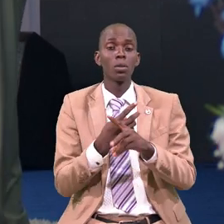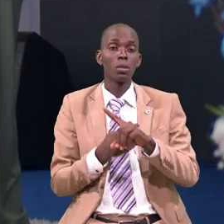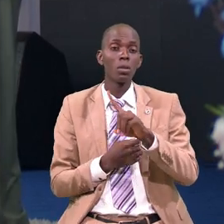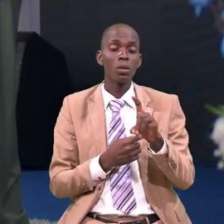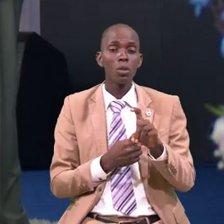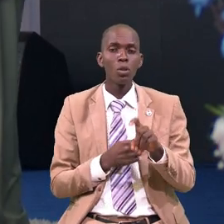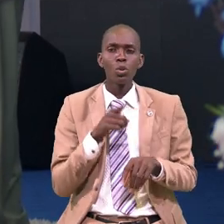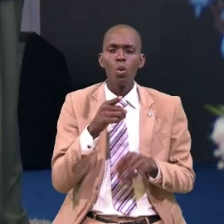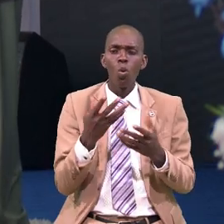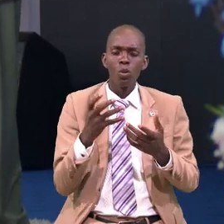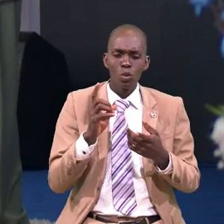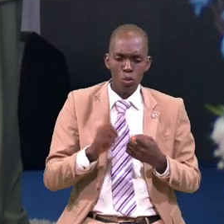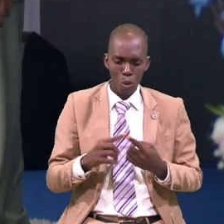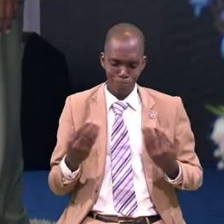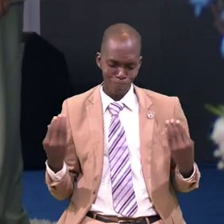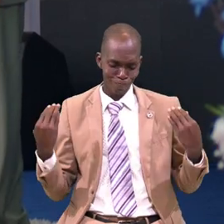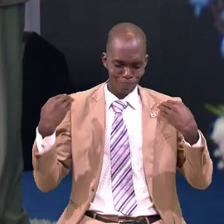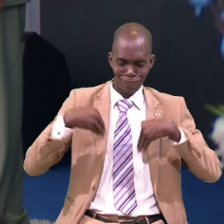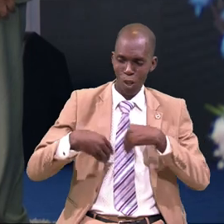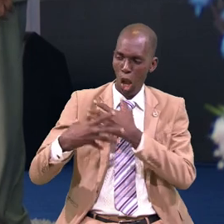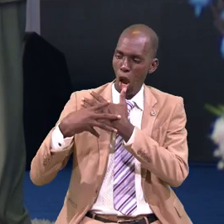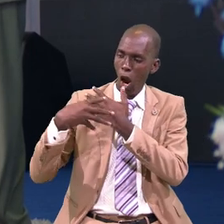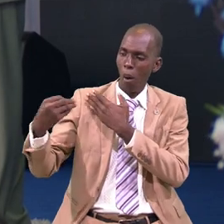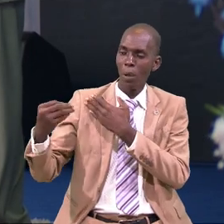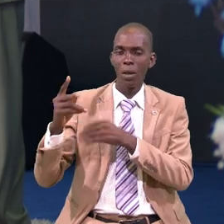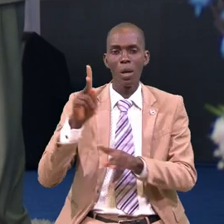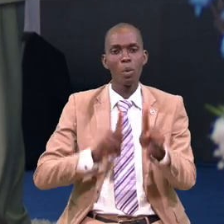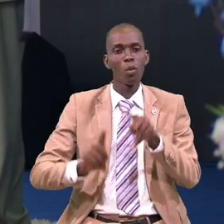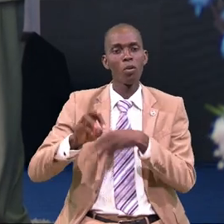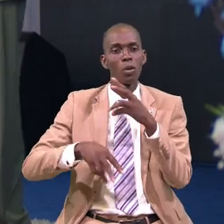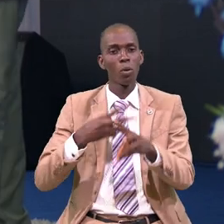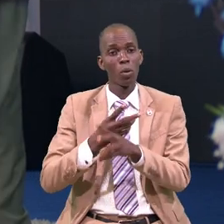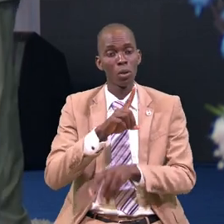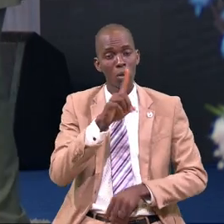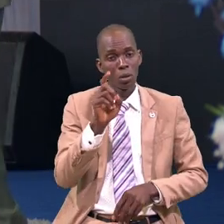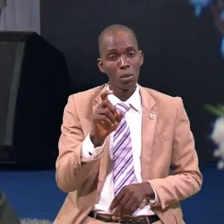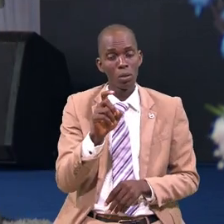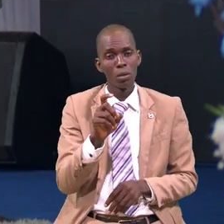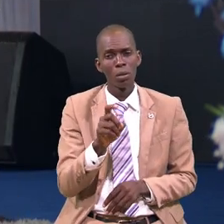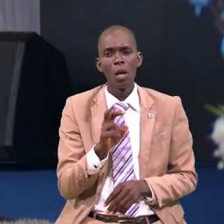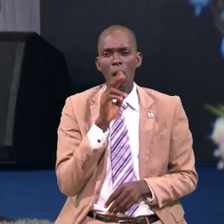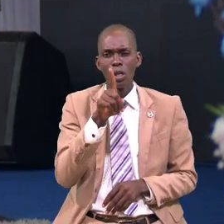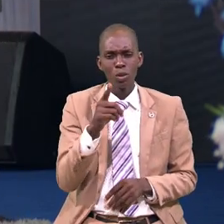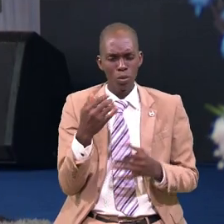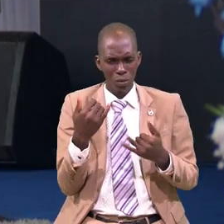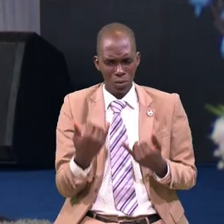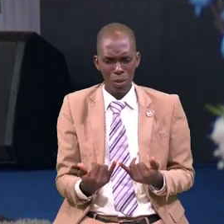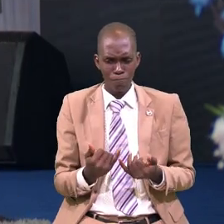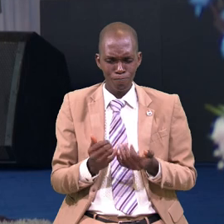You want to dress like the people of the world. Are you moderate in dressing?